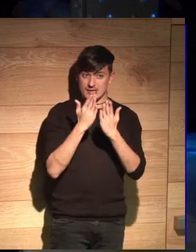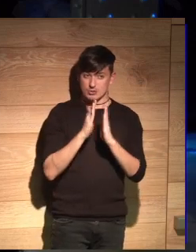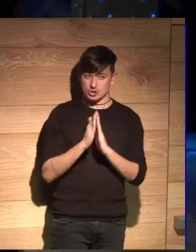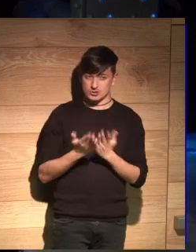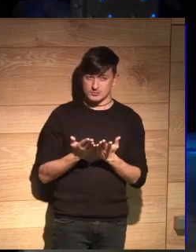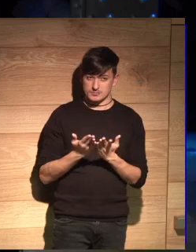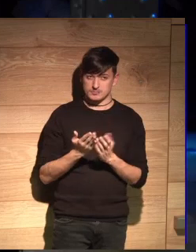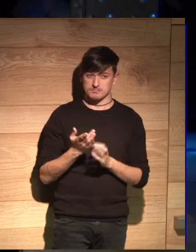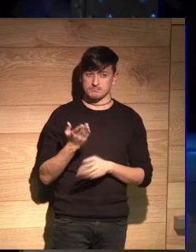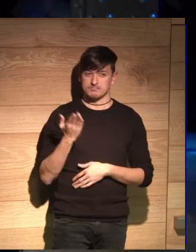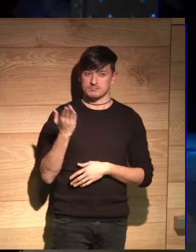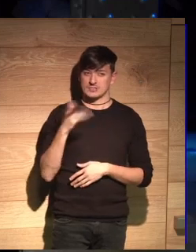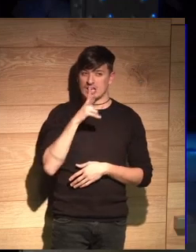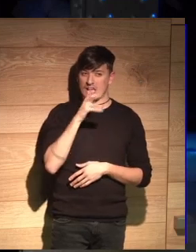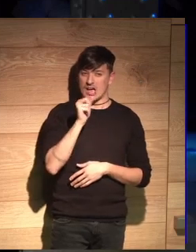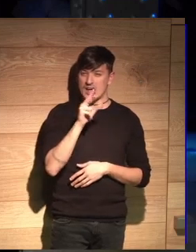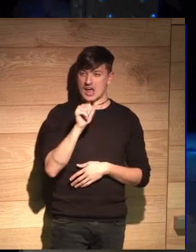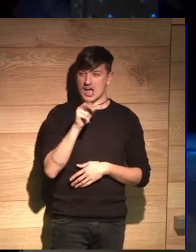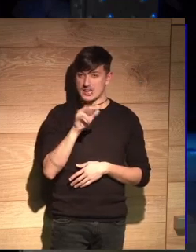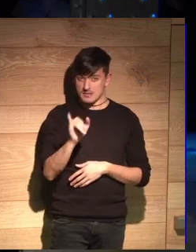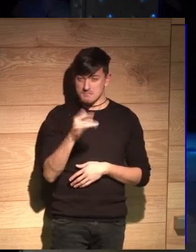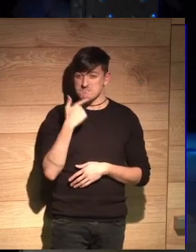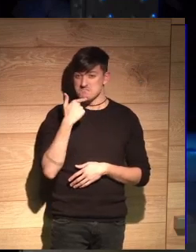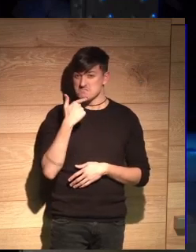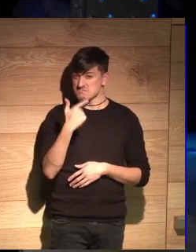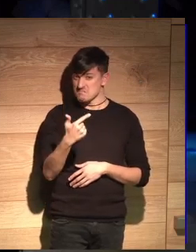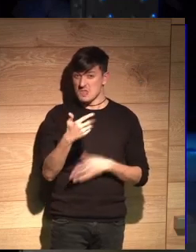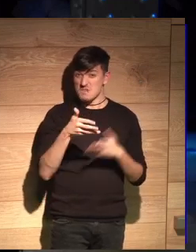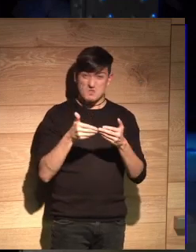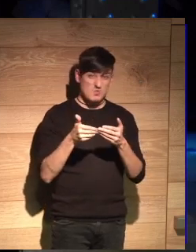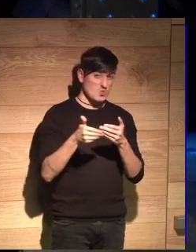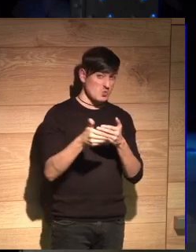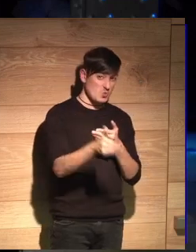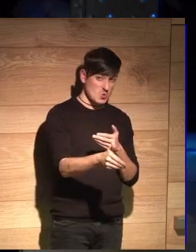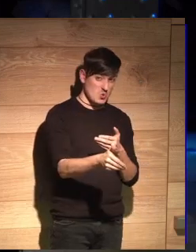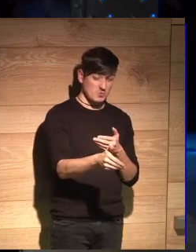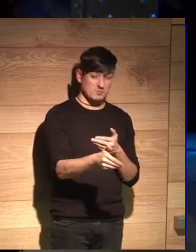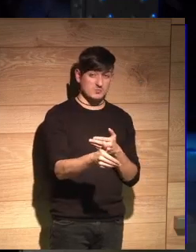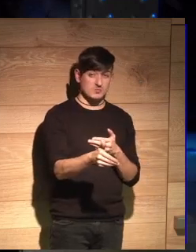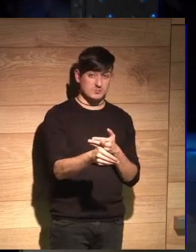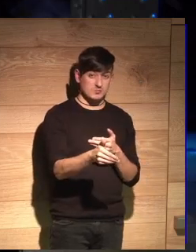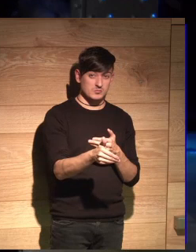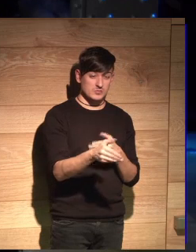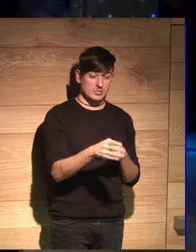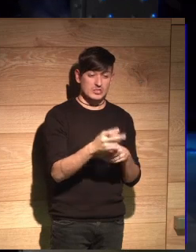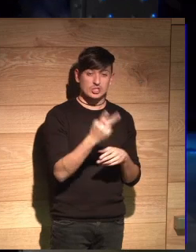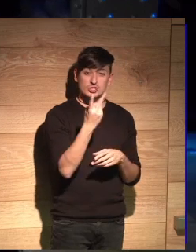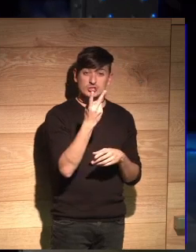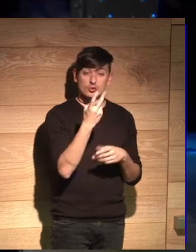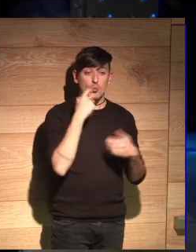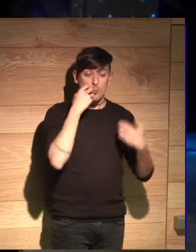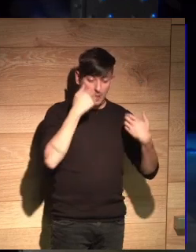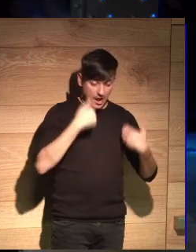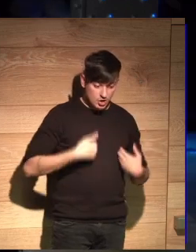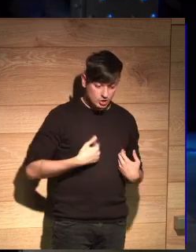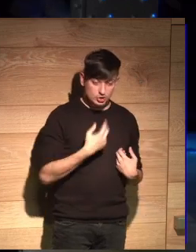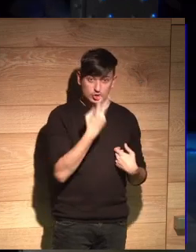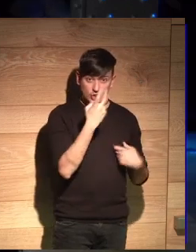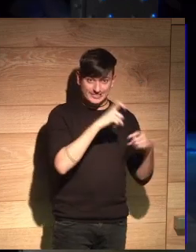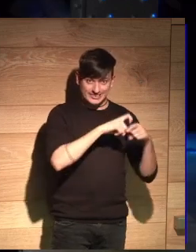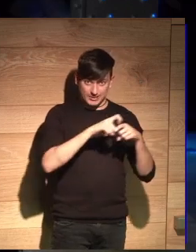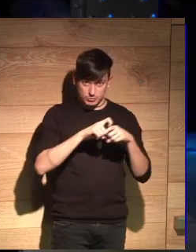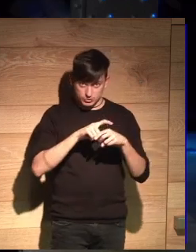this one from Harari, where it says openly that in the future there will be two types of human